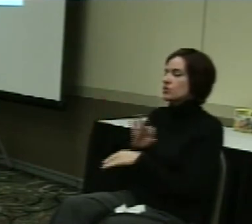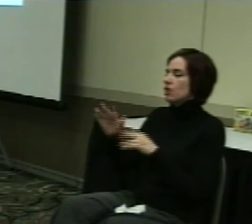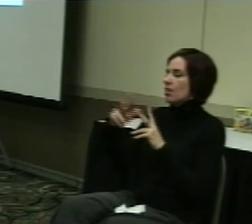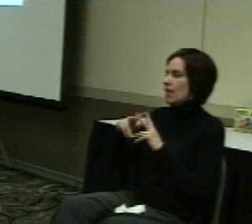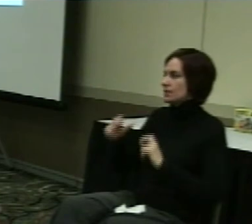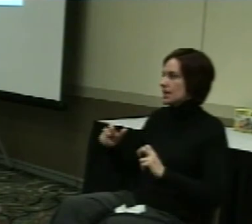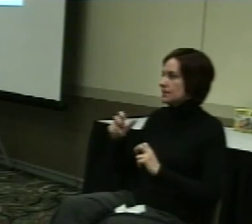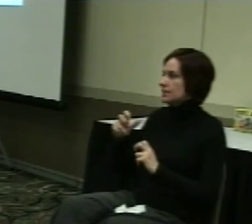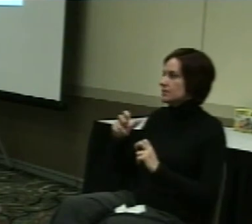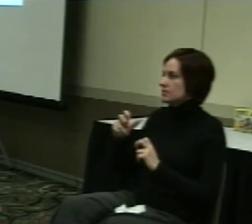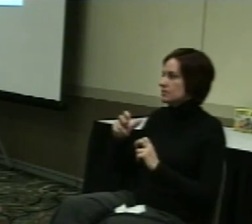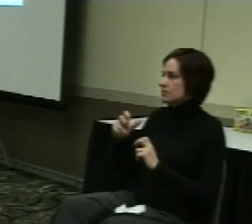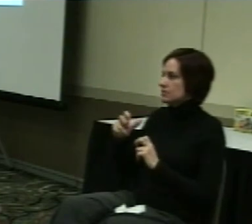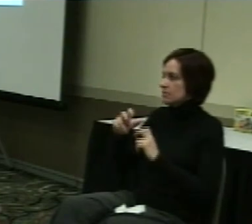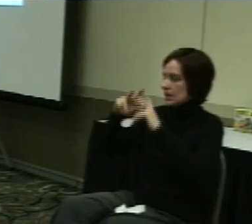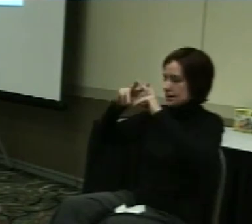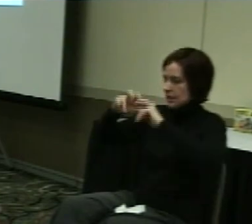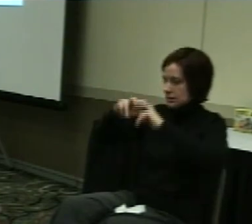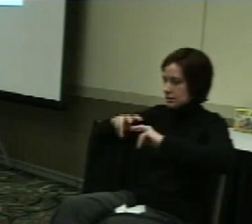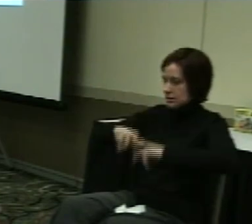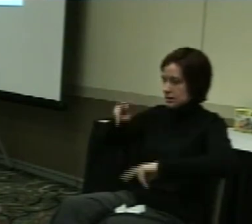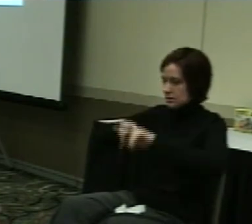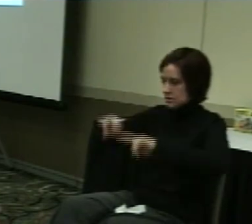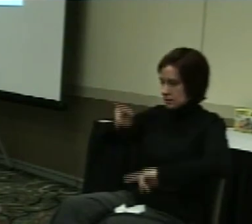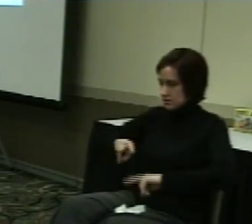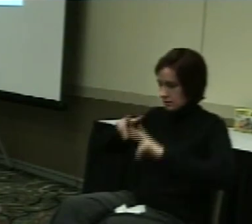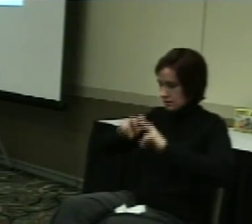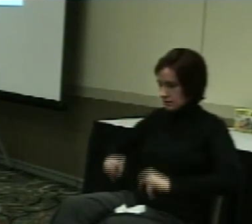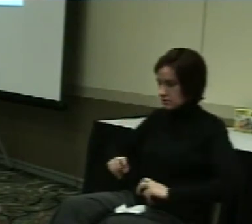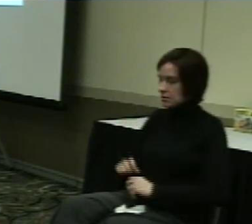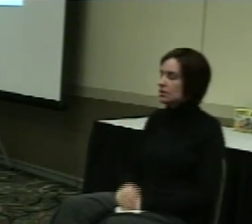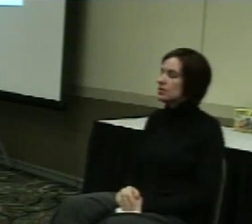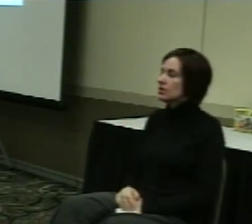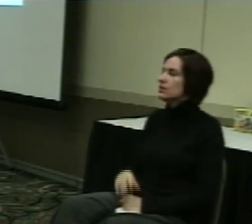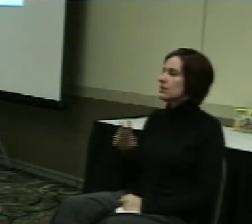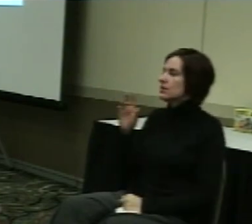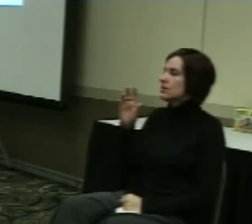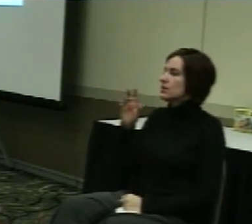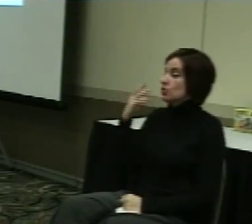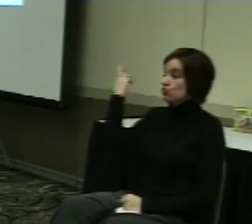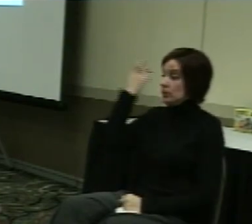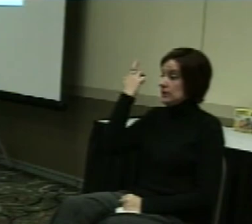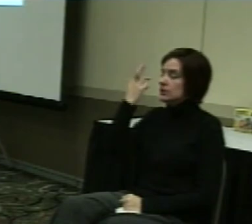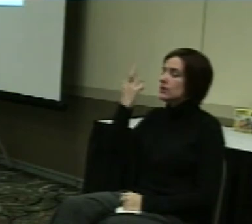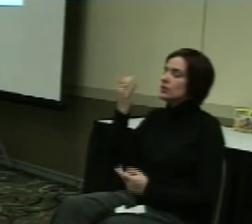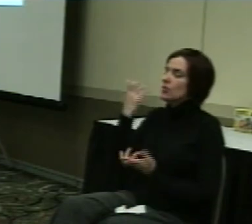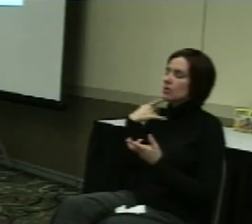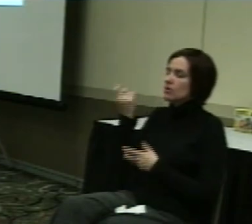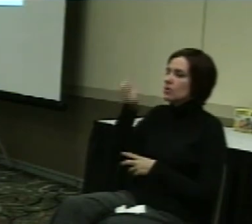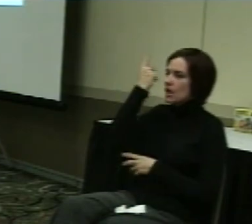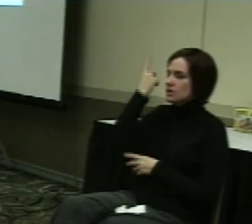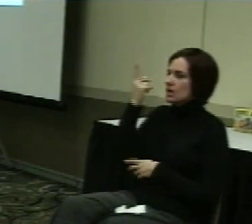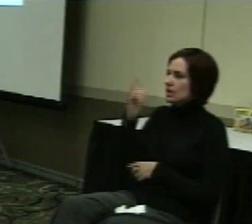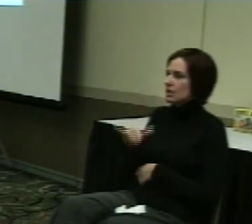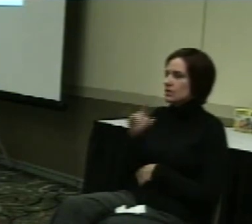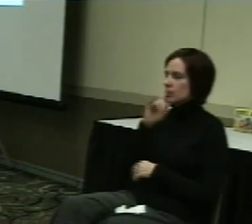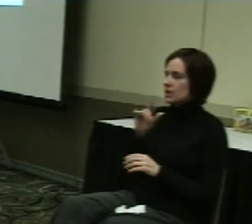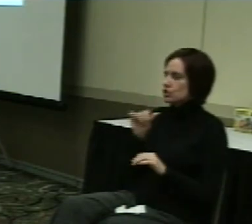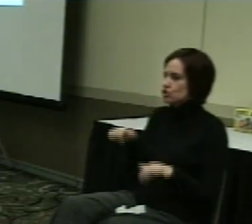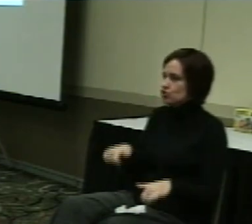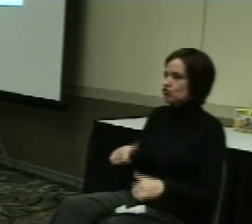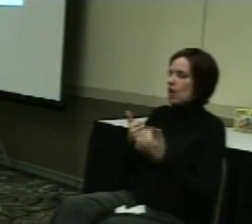assessment and analysis, so you know, assess and then analyze, is to understand these